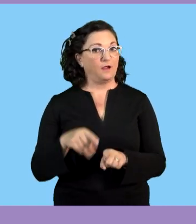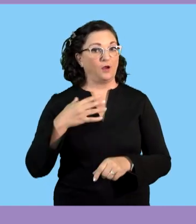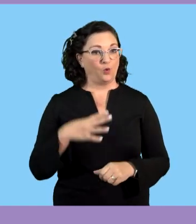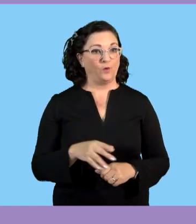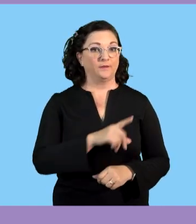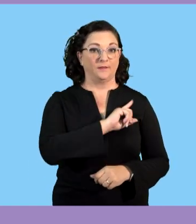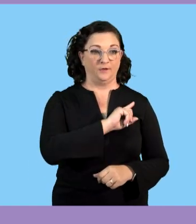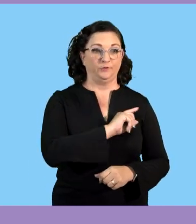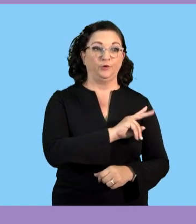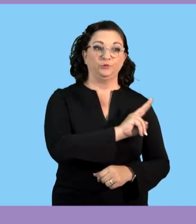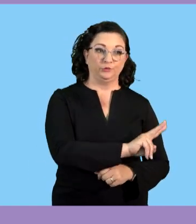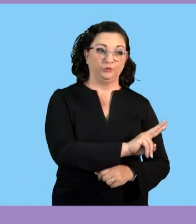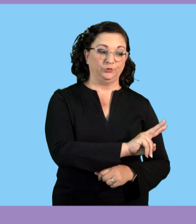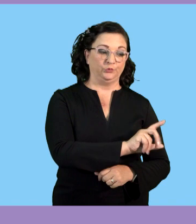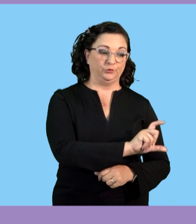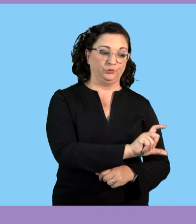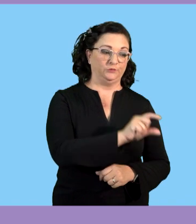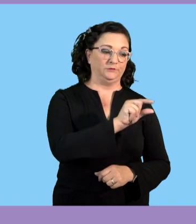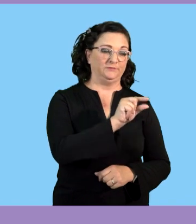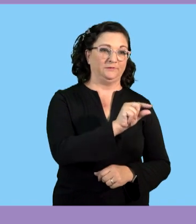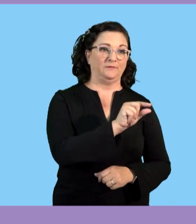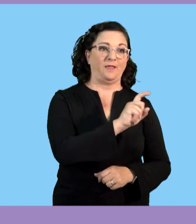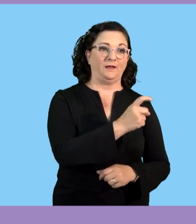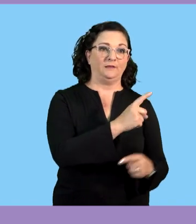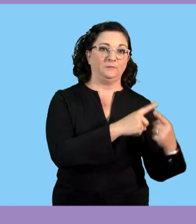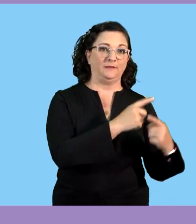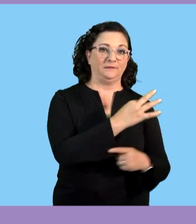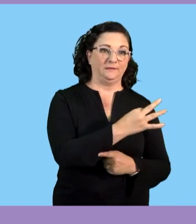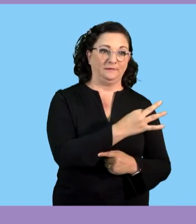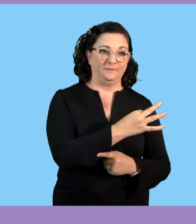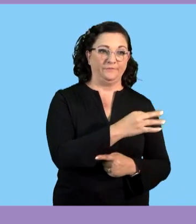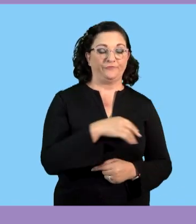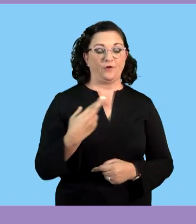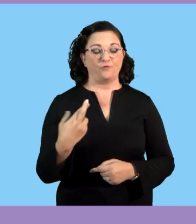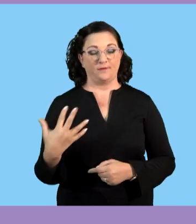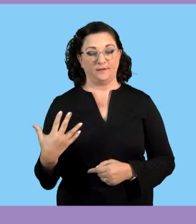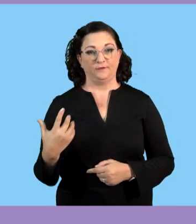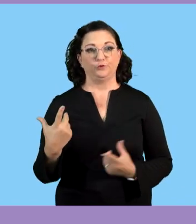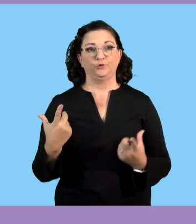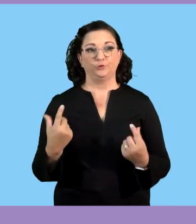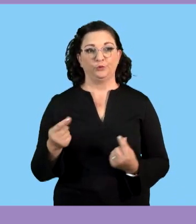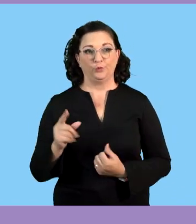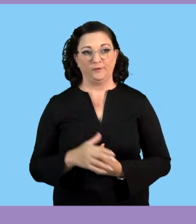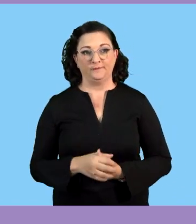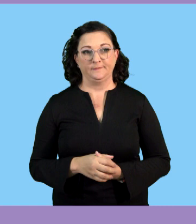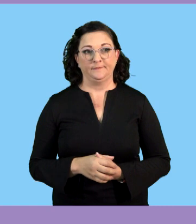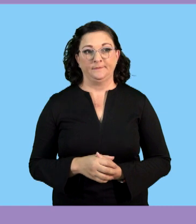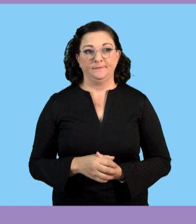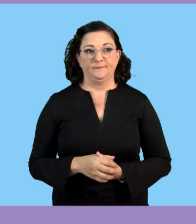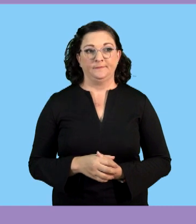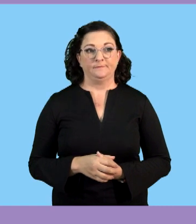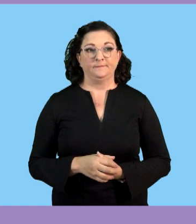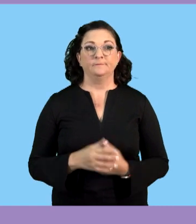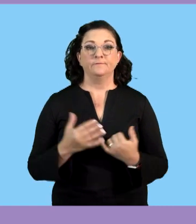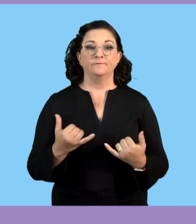then we are going to say 2 exponent x plus 3. And on the right-hand side, we are going to take